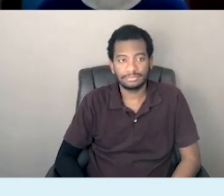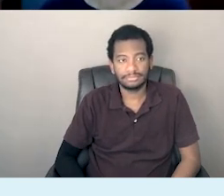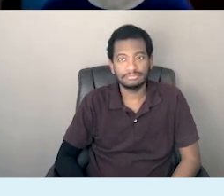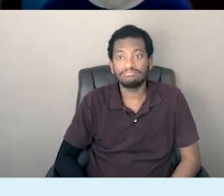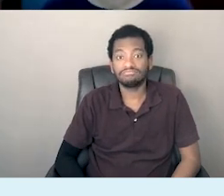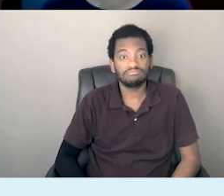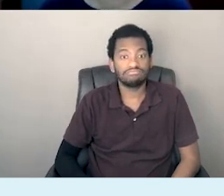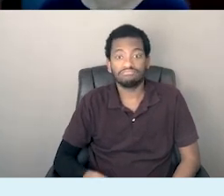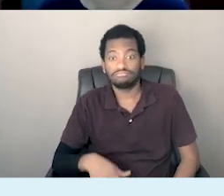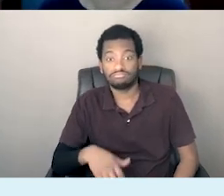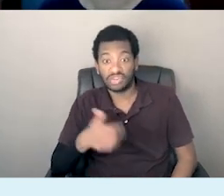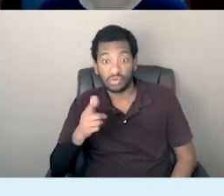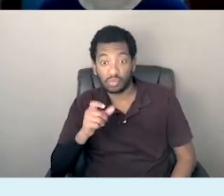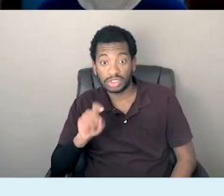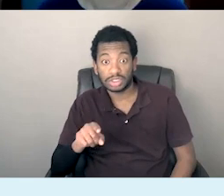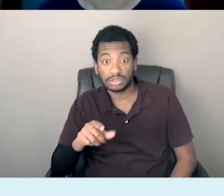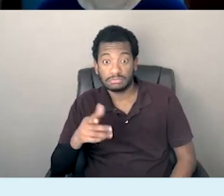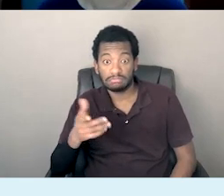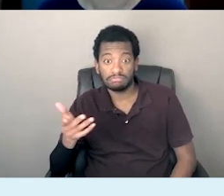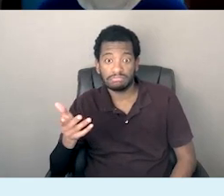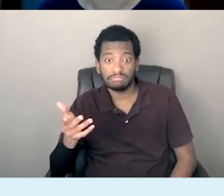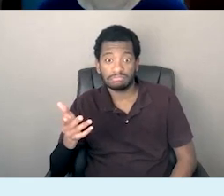Any other questions out there?